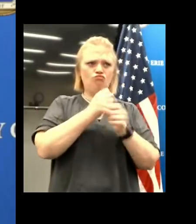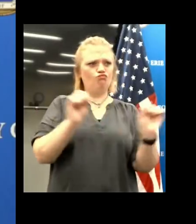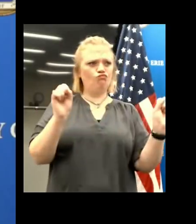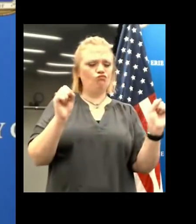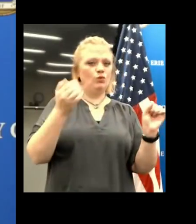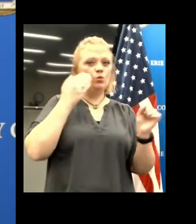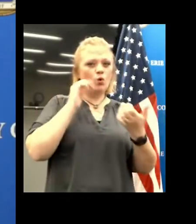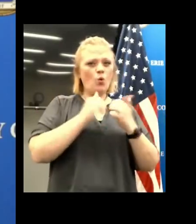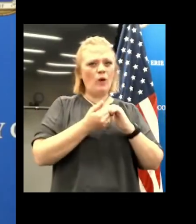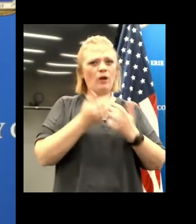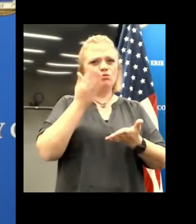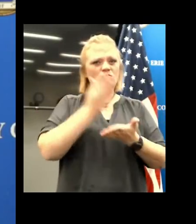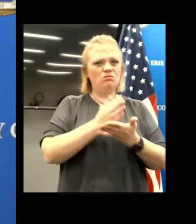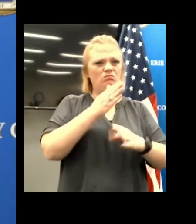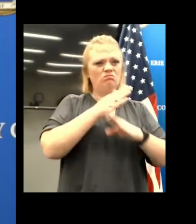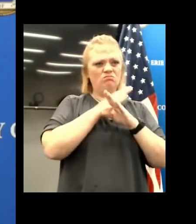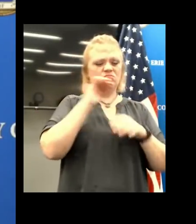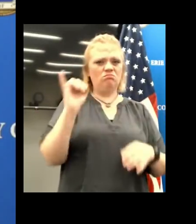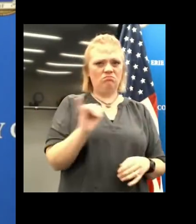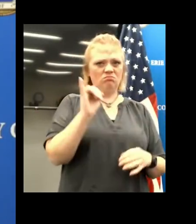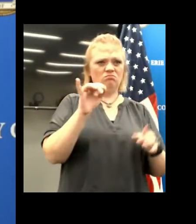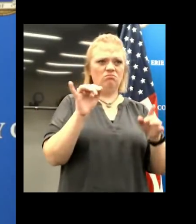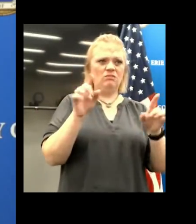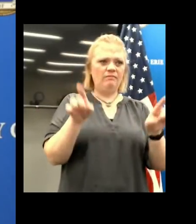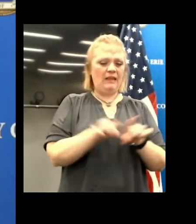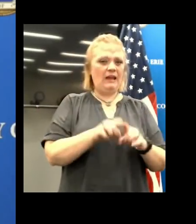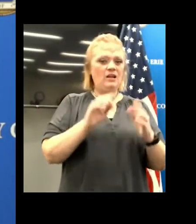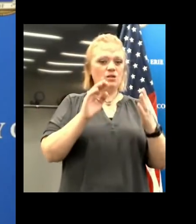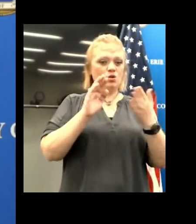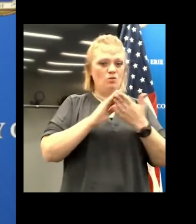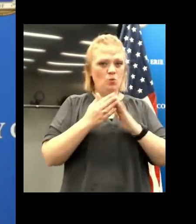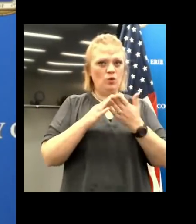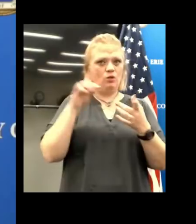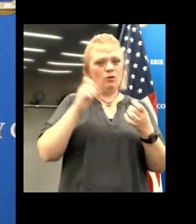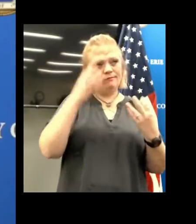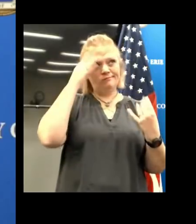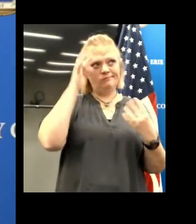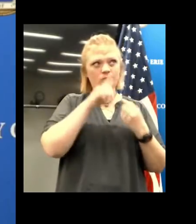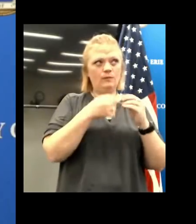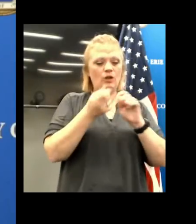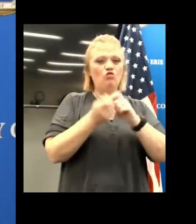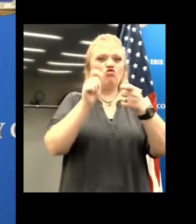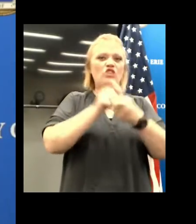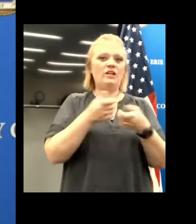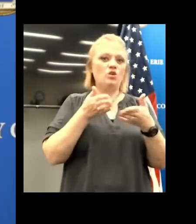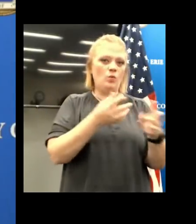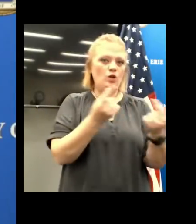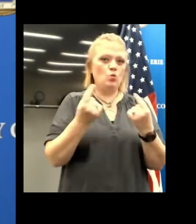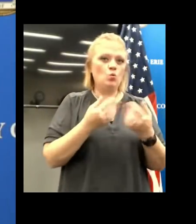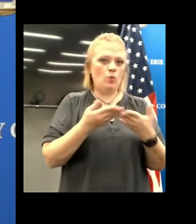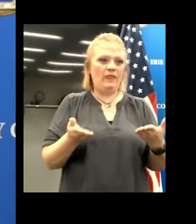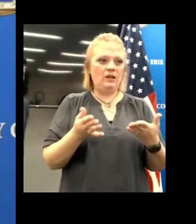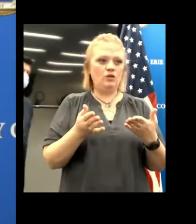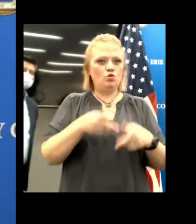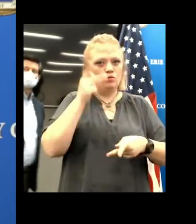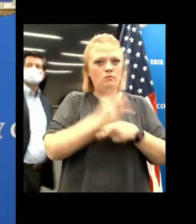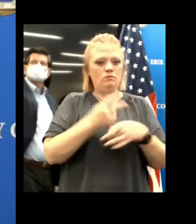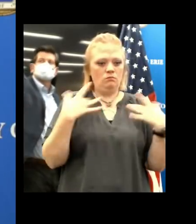prevent infection, and we, as a community, we really have to think about changing the way we do things to stay